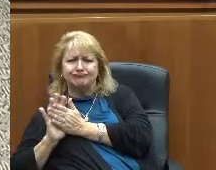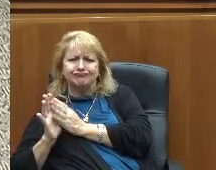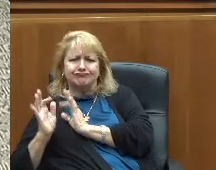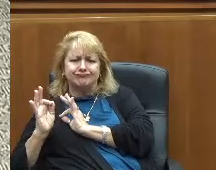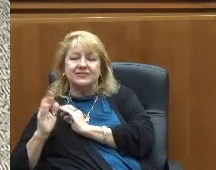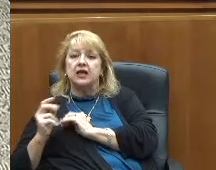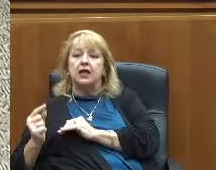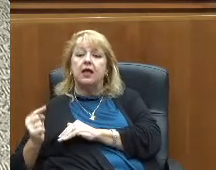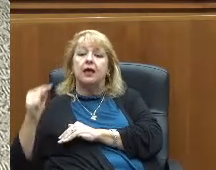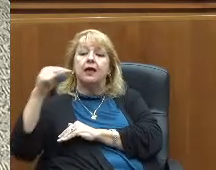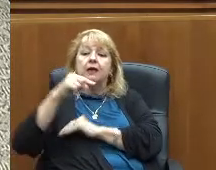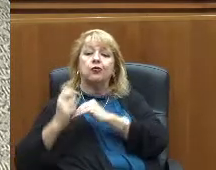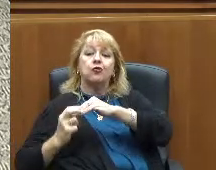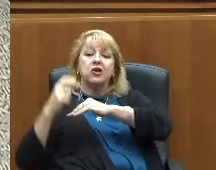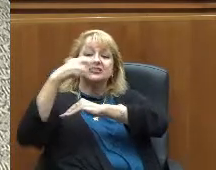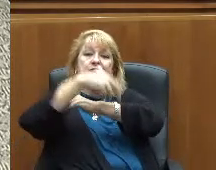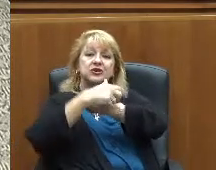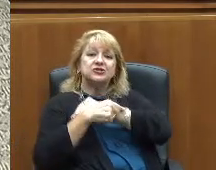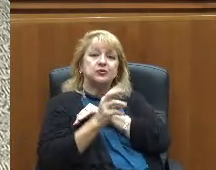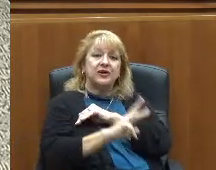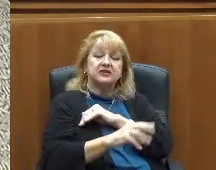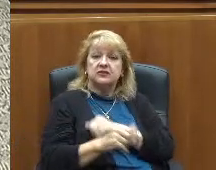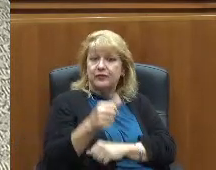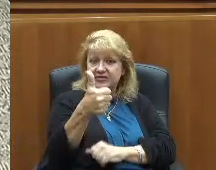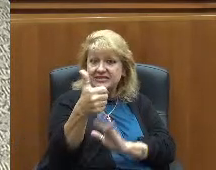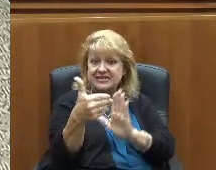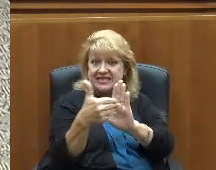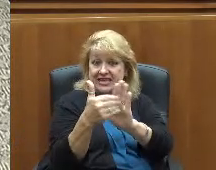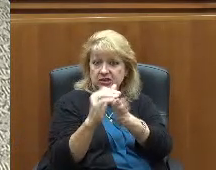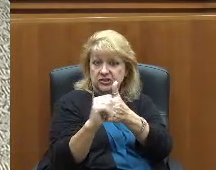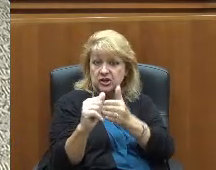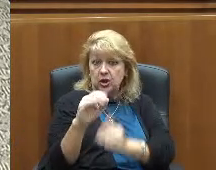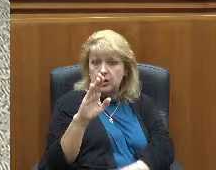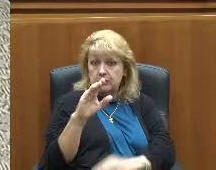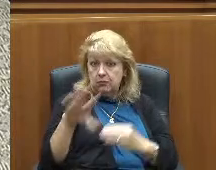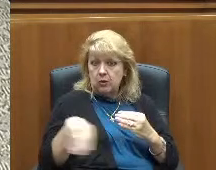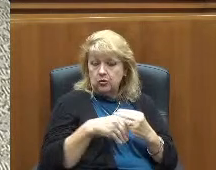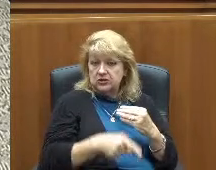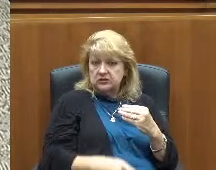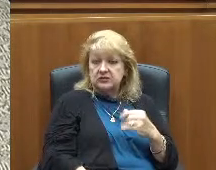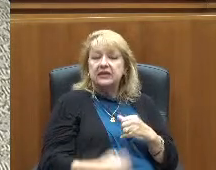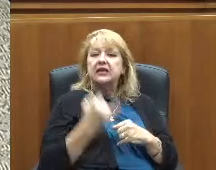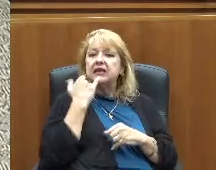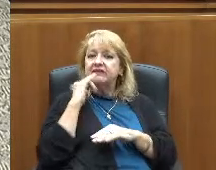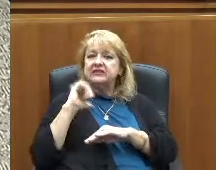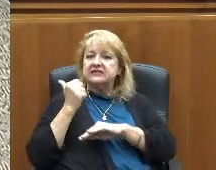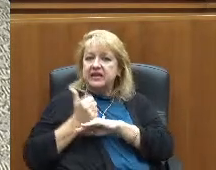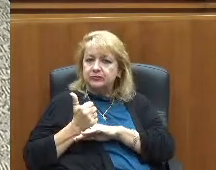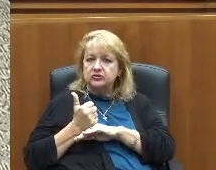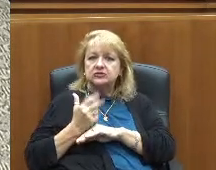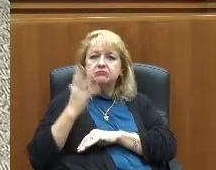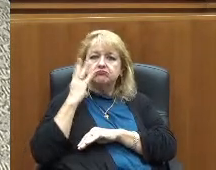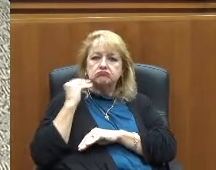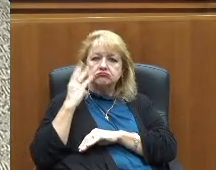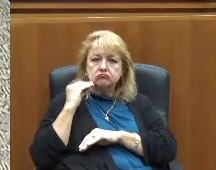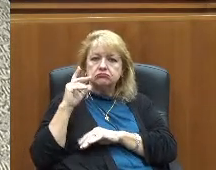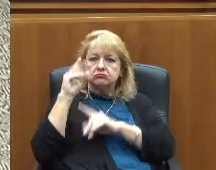will teach in that feeder system. Those teachers, if they are a established teacher, a veteran